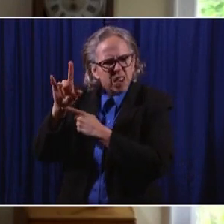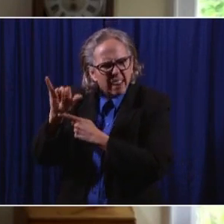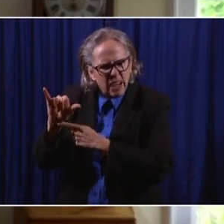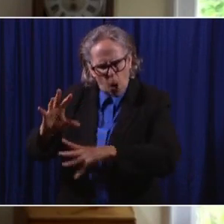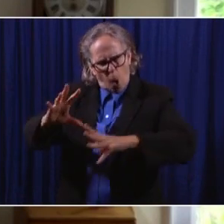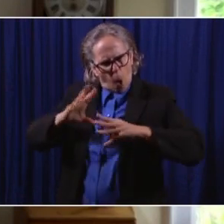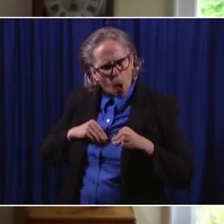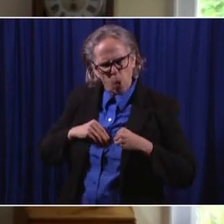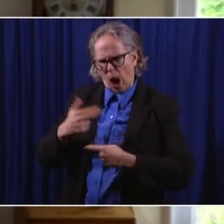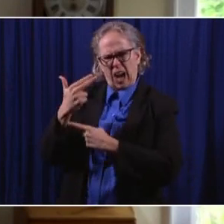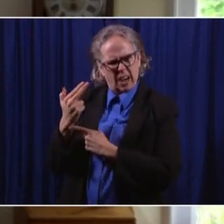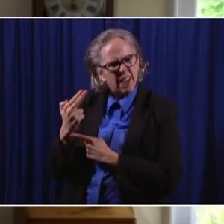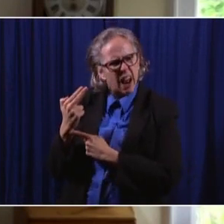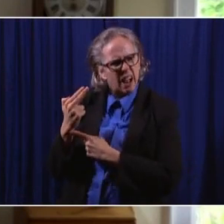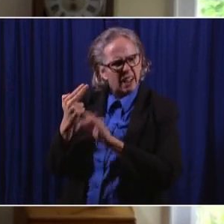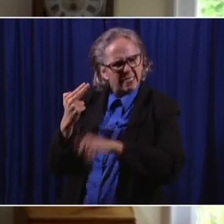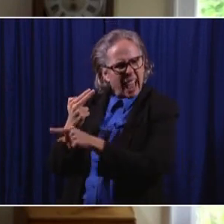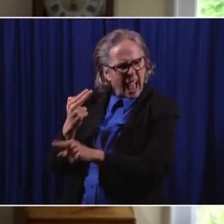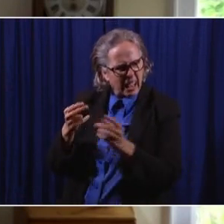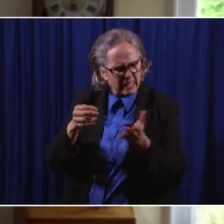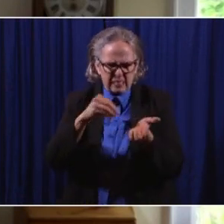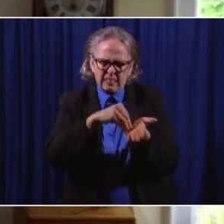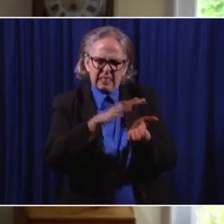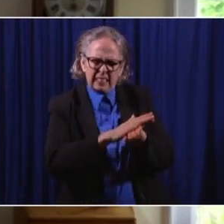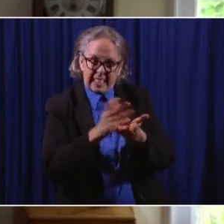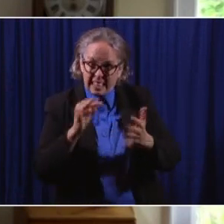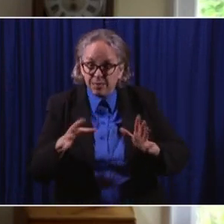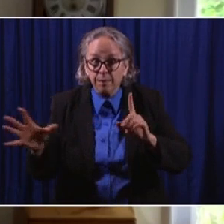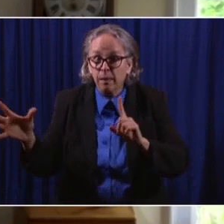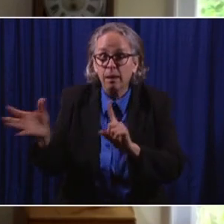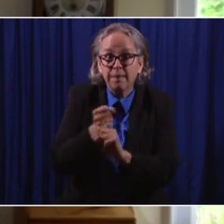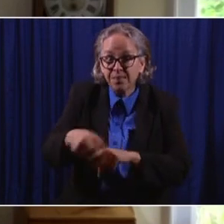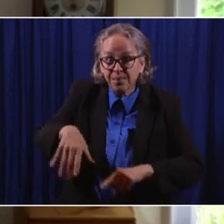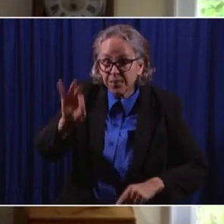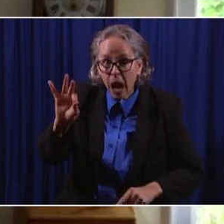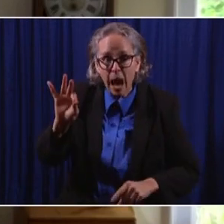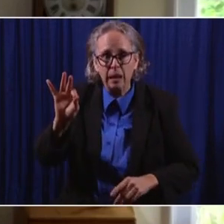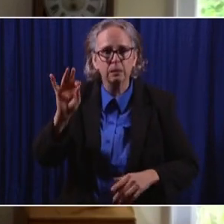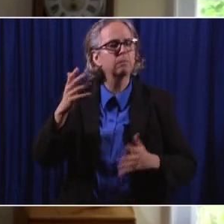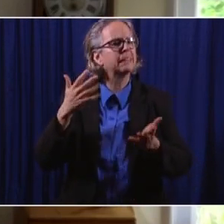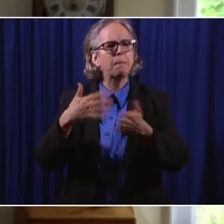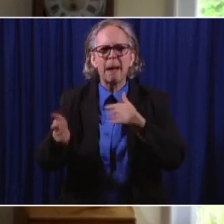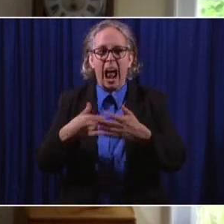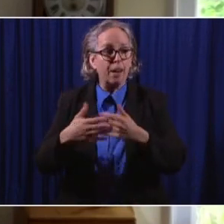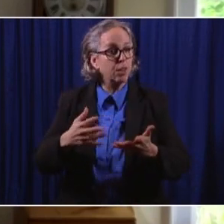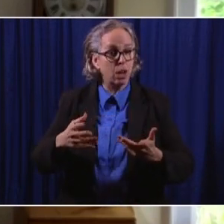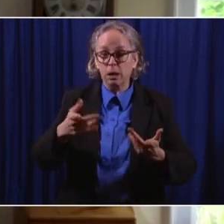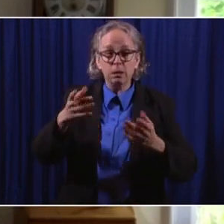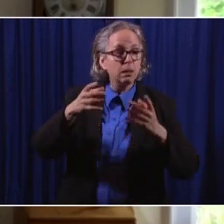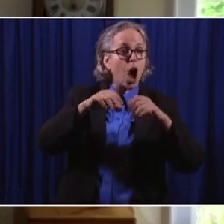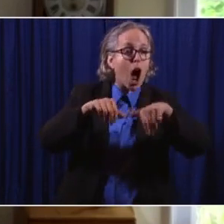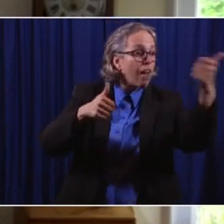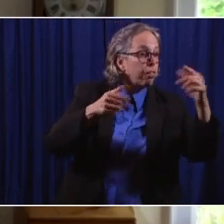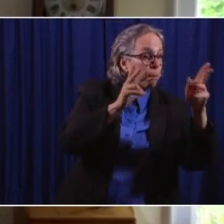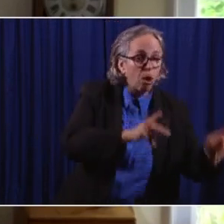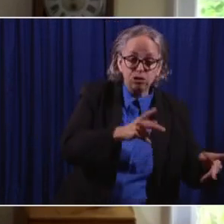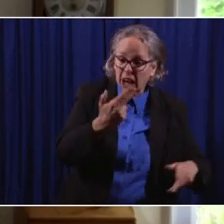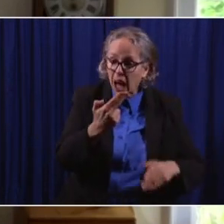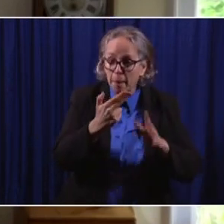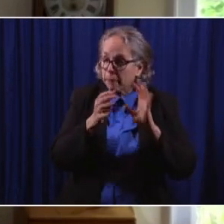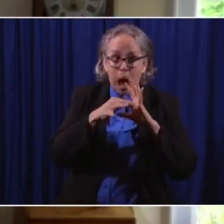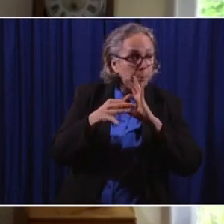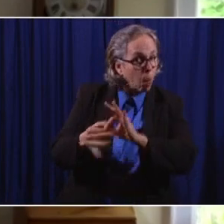with a firearm, even one belonging to someone else, he could be subject to prosecution by federal authorities and subject to imprisonment